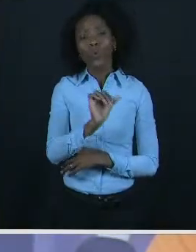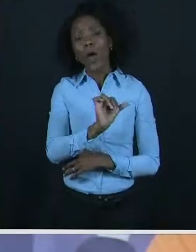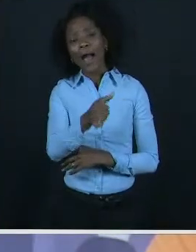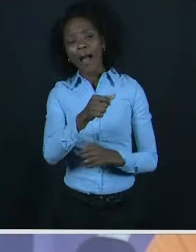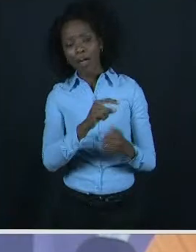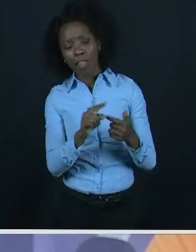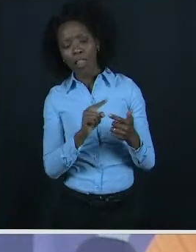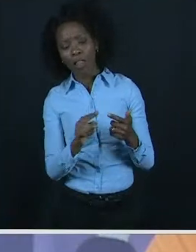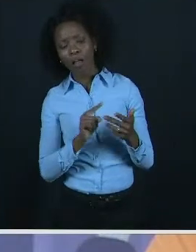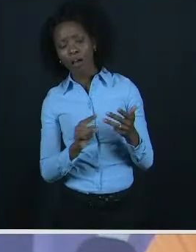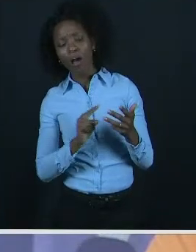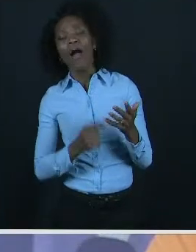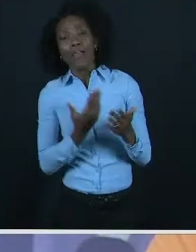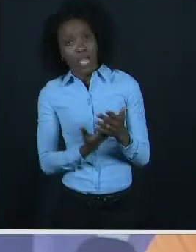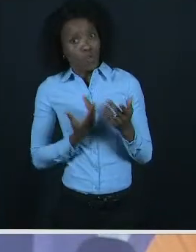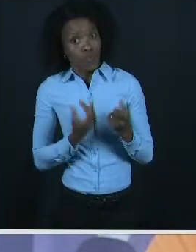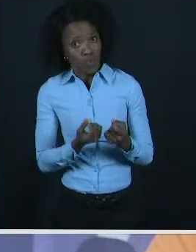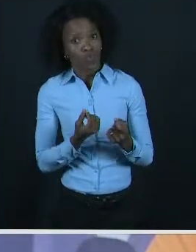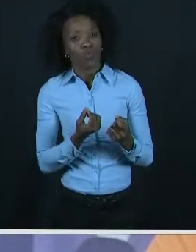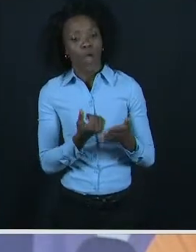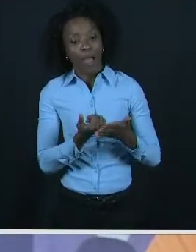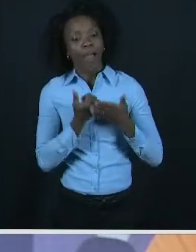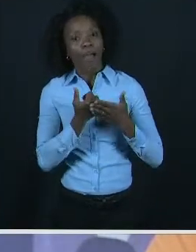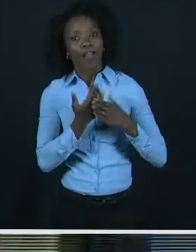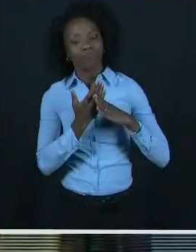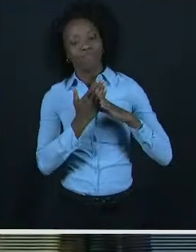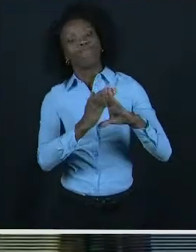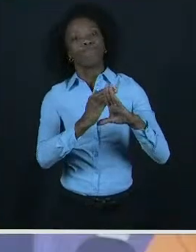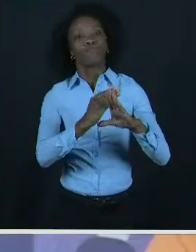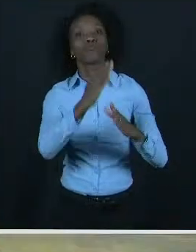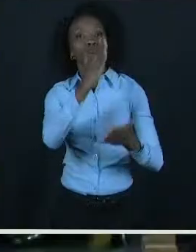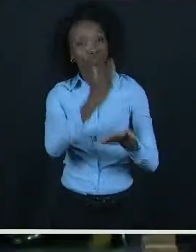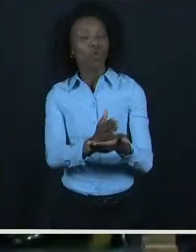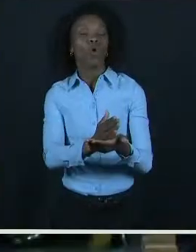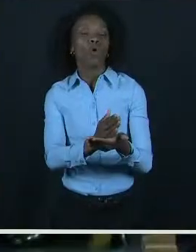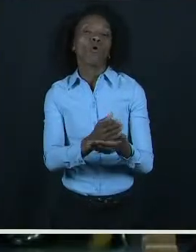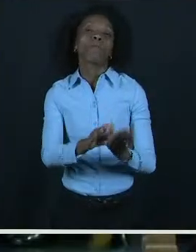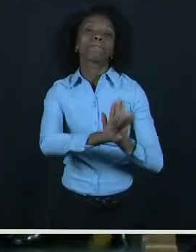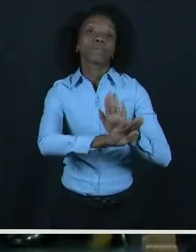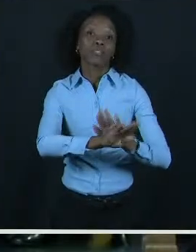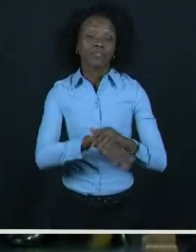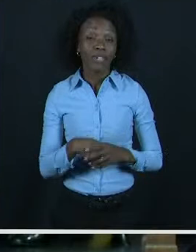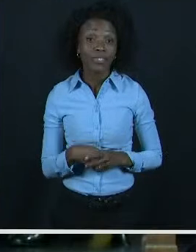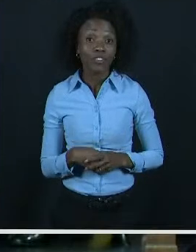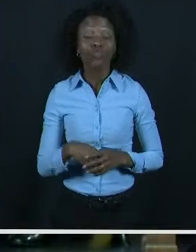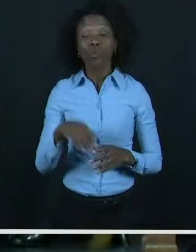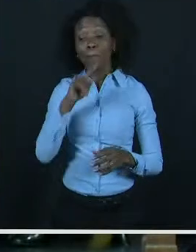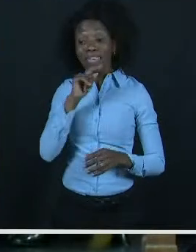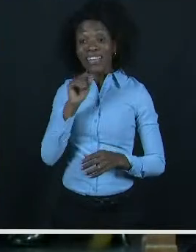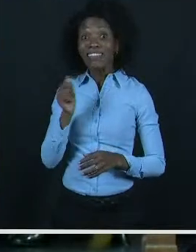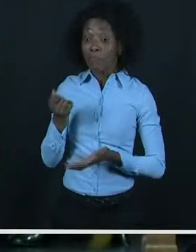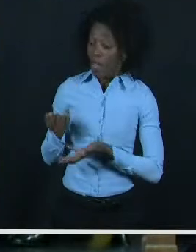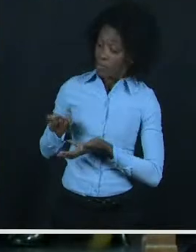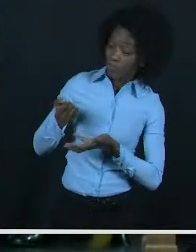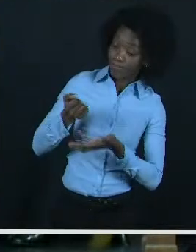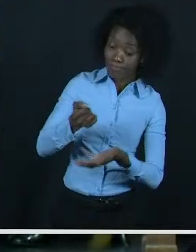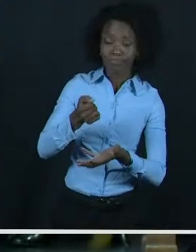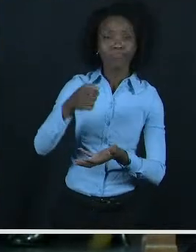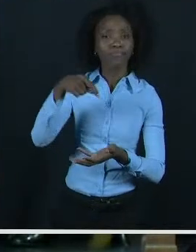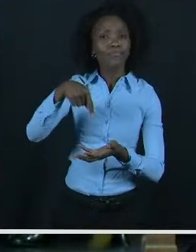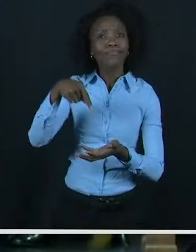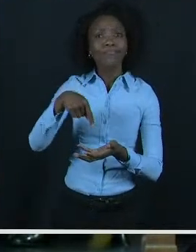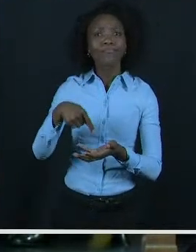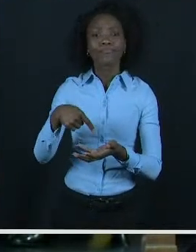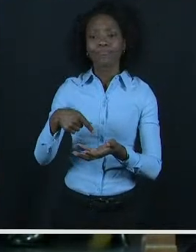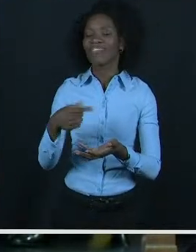fight against gender-based violence, these funds that have been put aside are